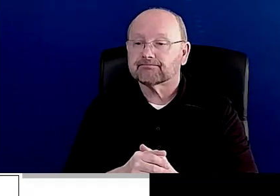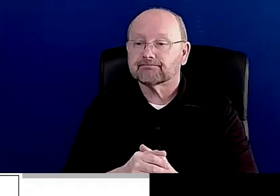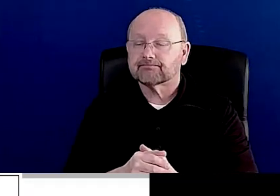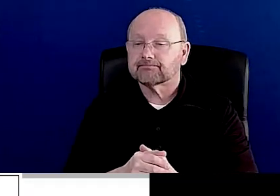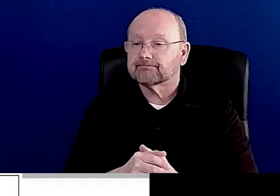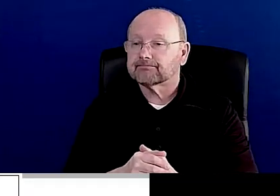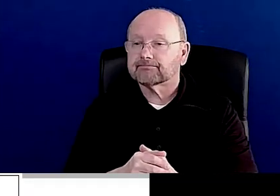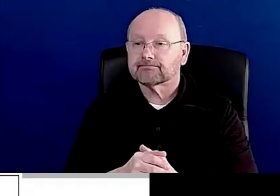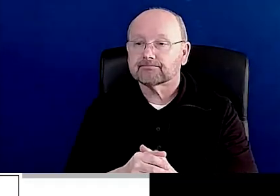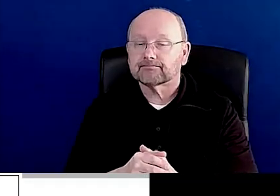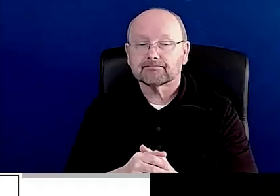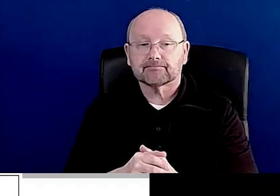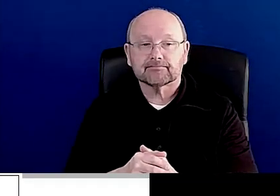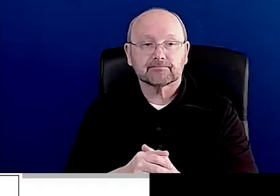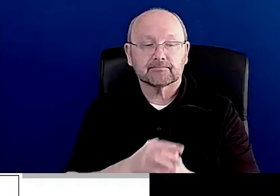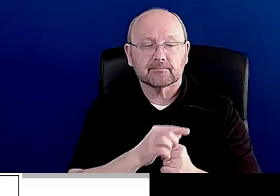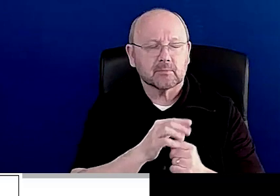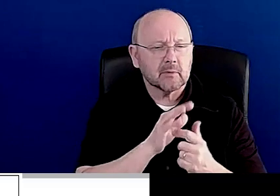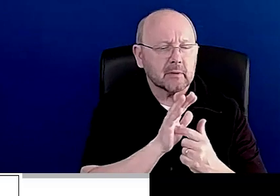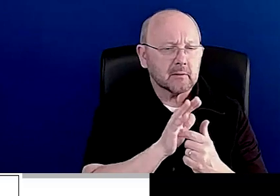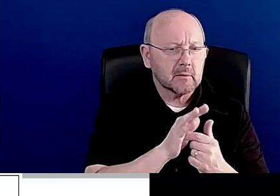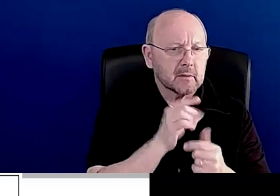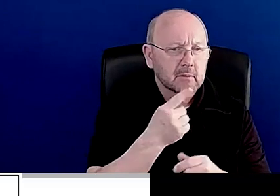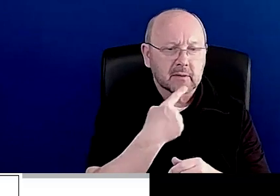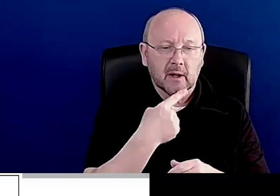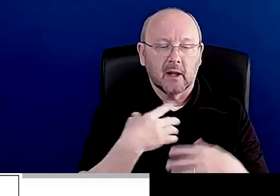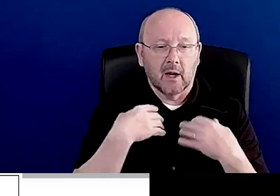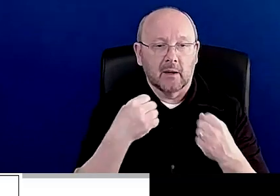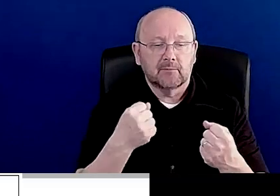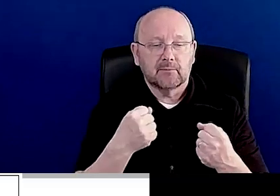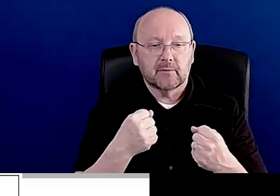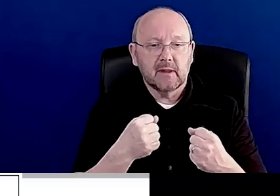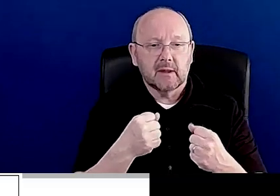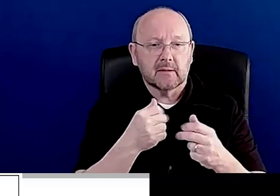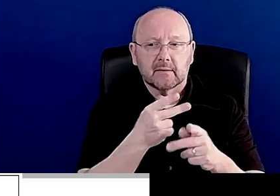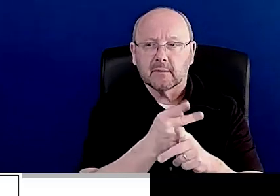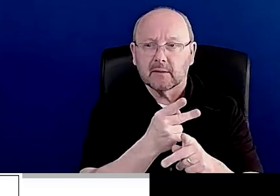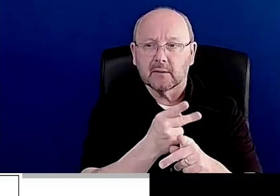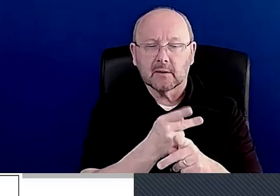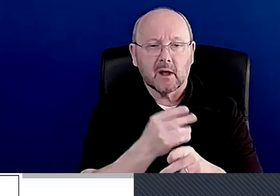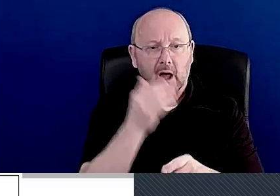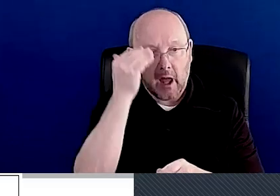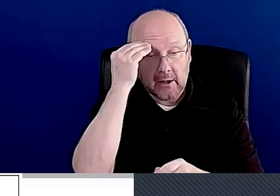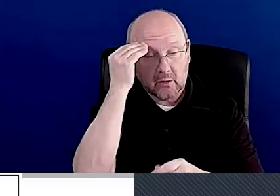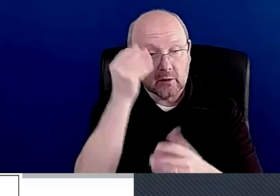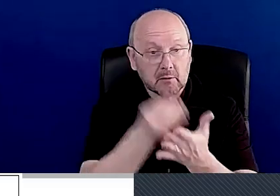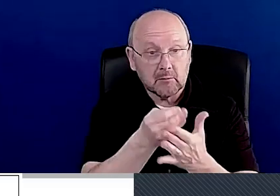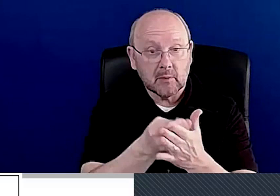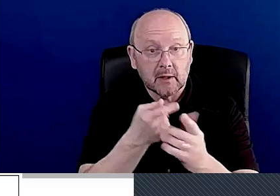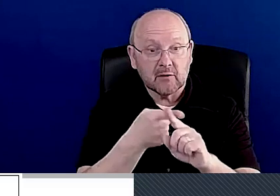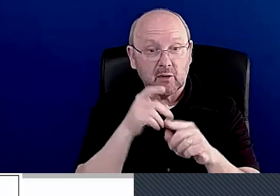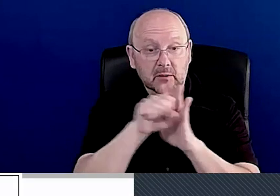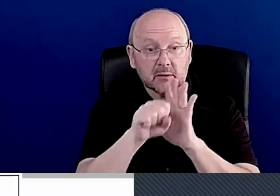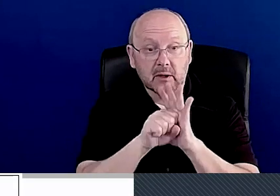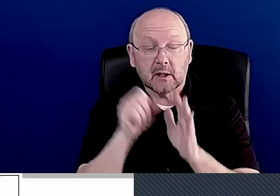Yeah, for example, somebody mentioned healthcare earlier. There is a grant, another grant through the state of California,